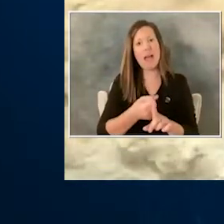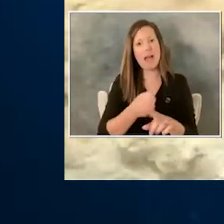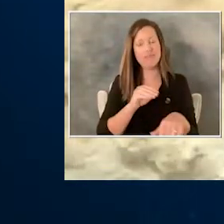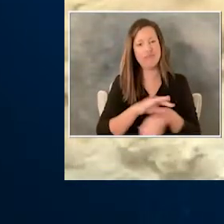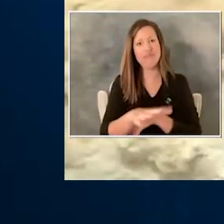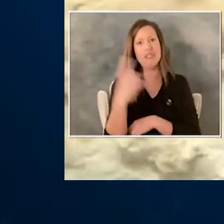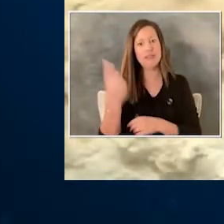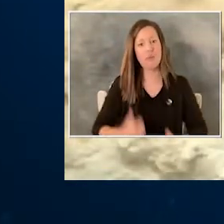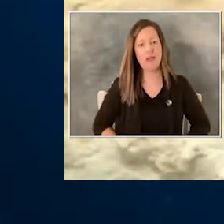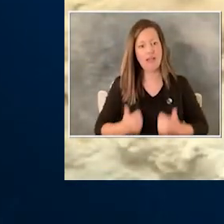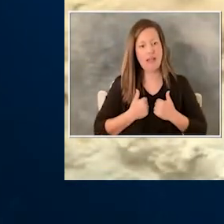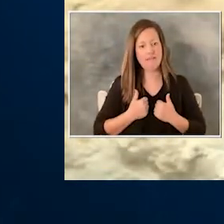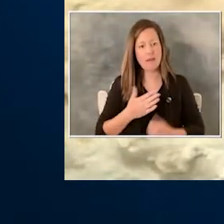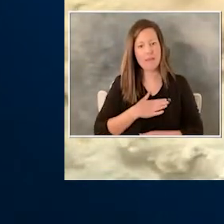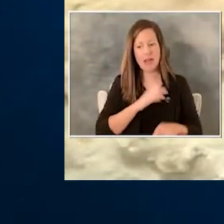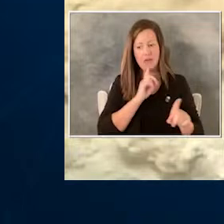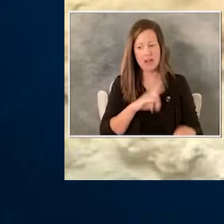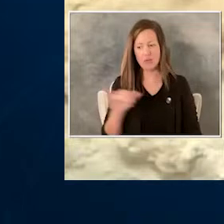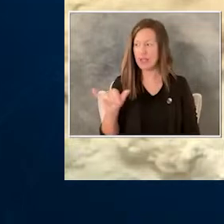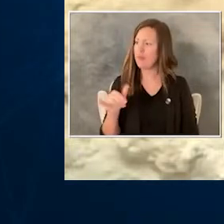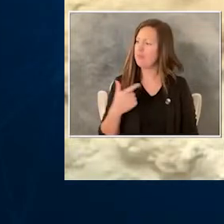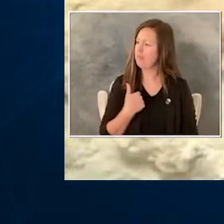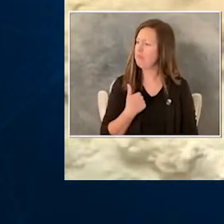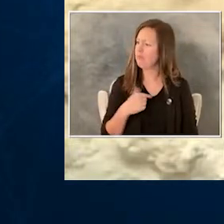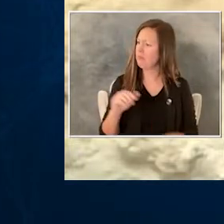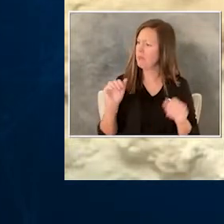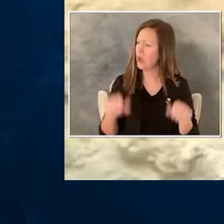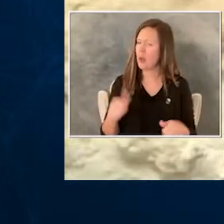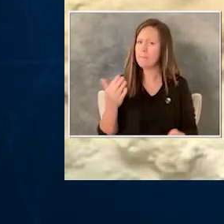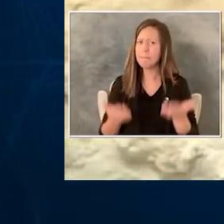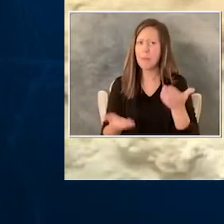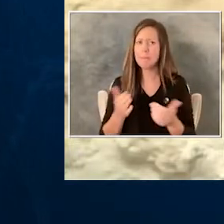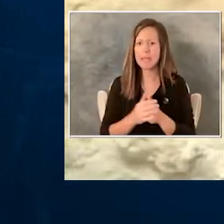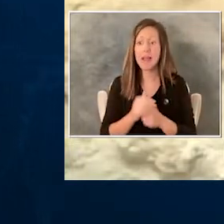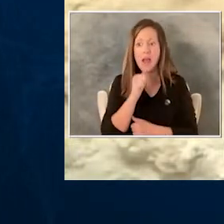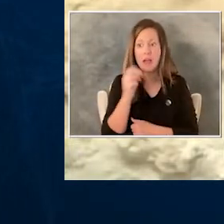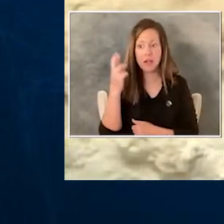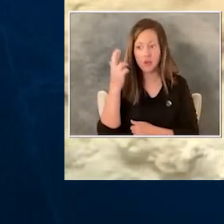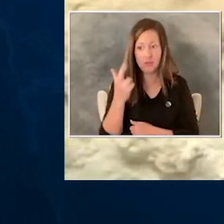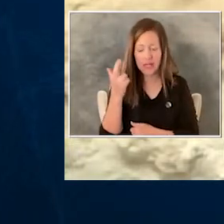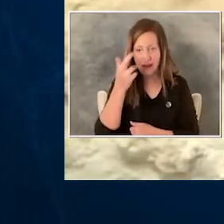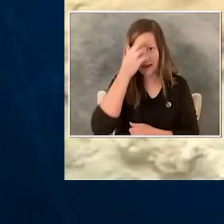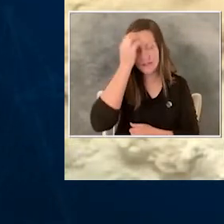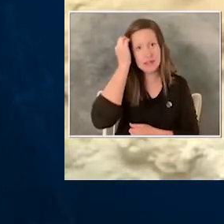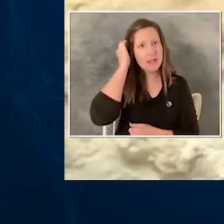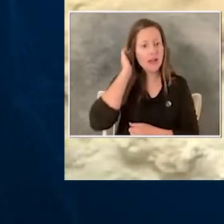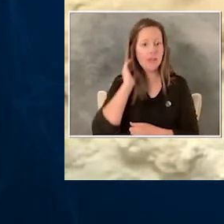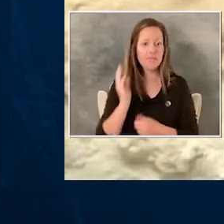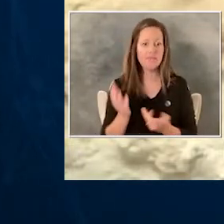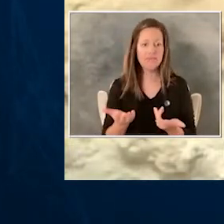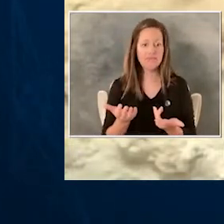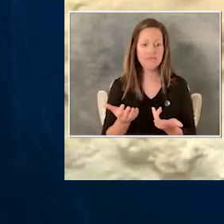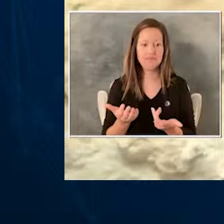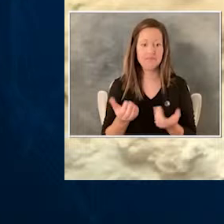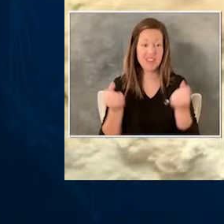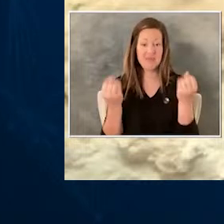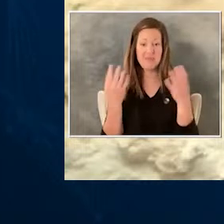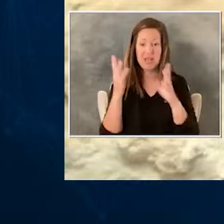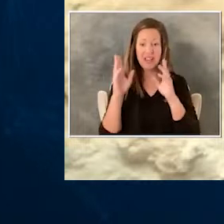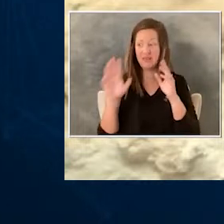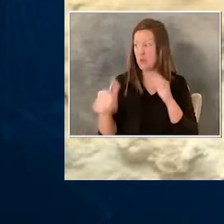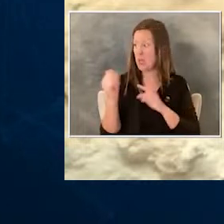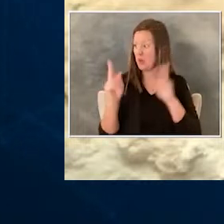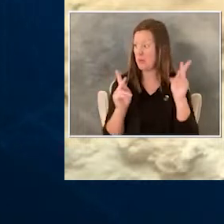was, maybe I could do that. And what I didn't realize at the time is that maybe a lot of other people don't have